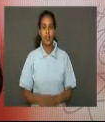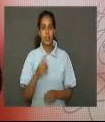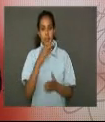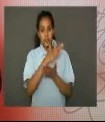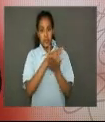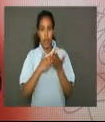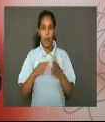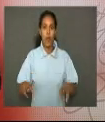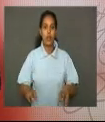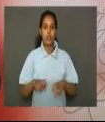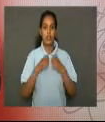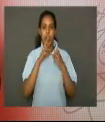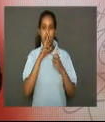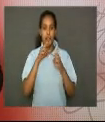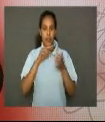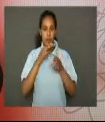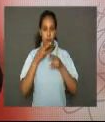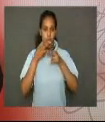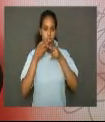Some collisions are called